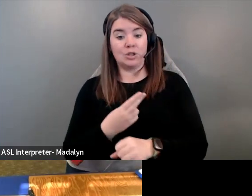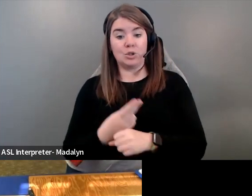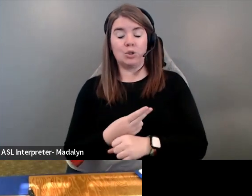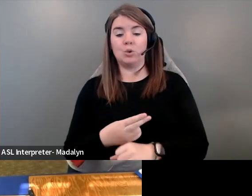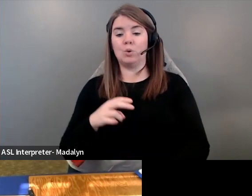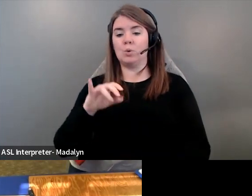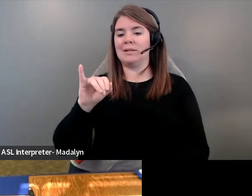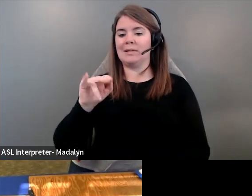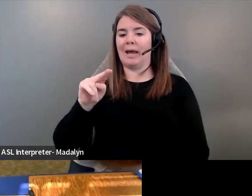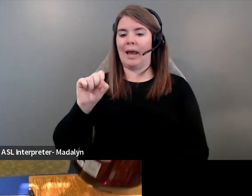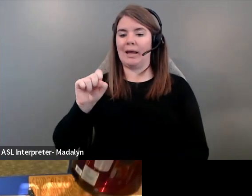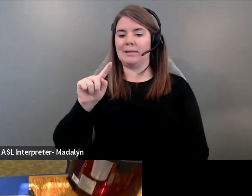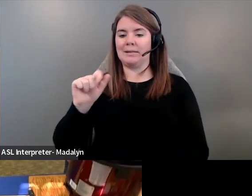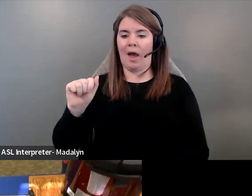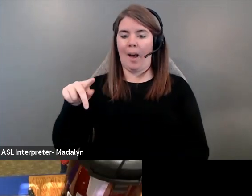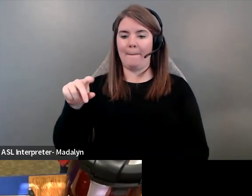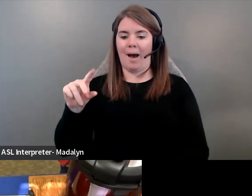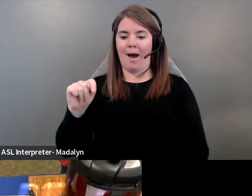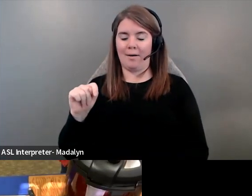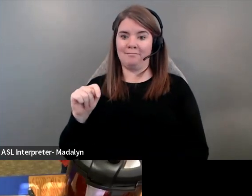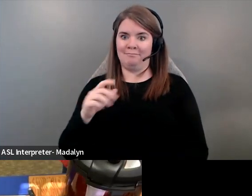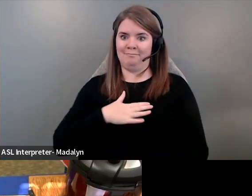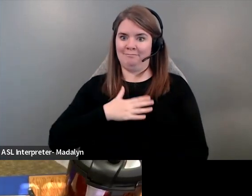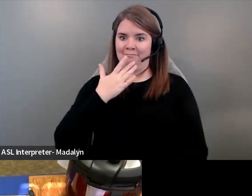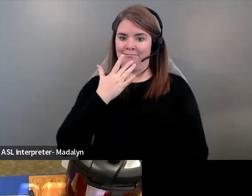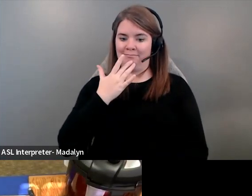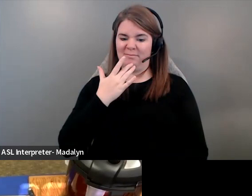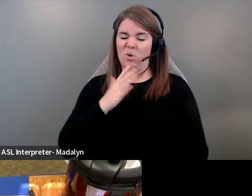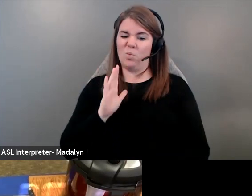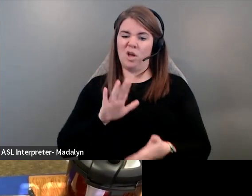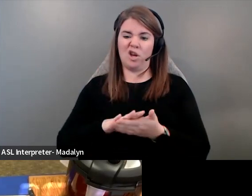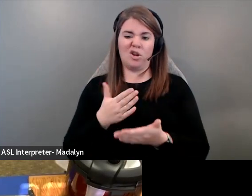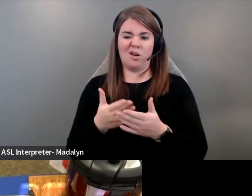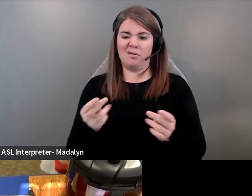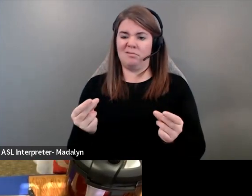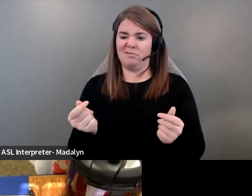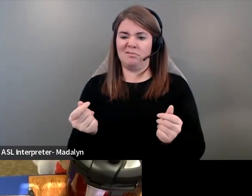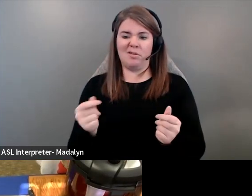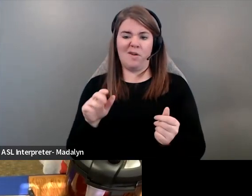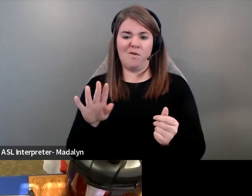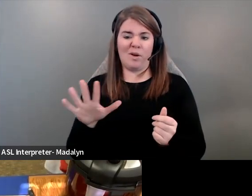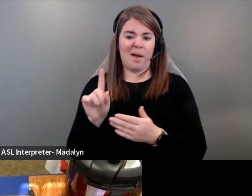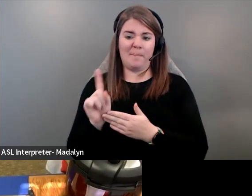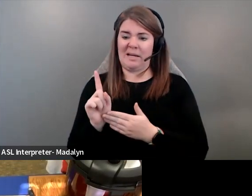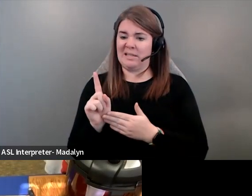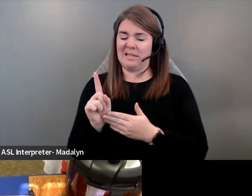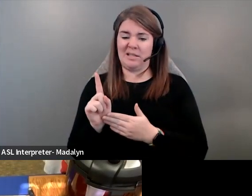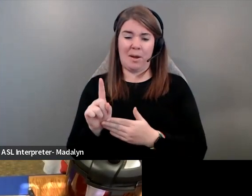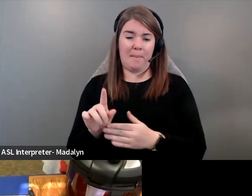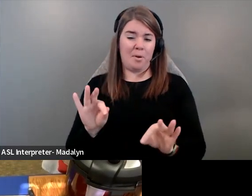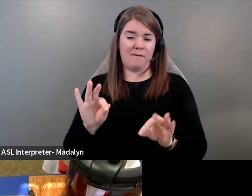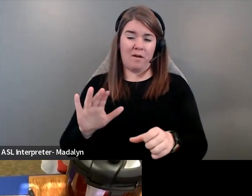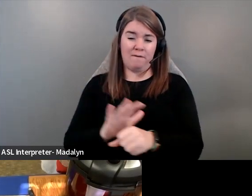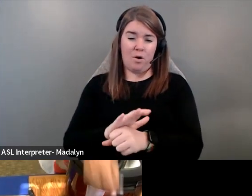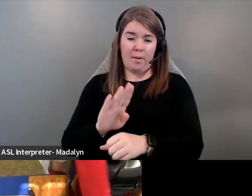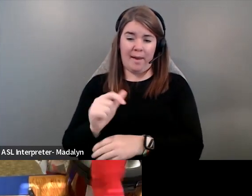Instapot. That's my friend. That will cook your beans in about 45 minutes. They'll be perfect, that entire bag. But you